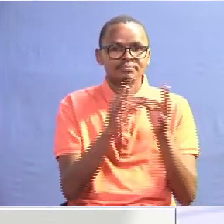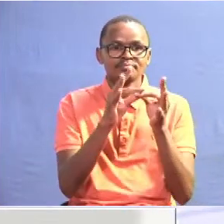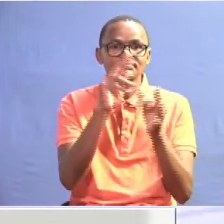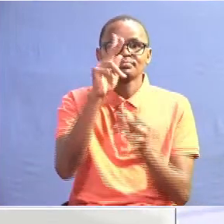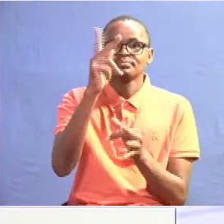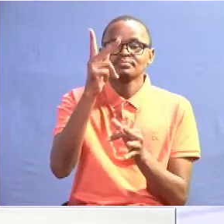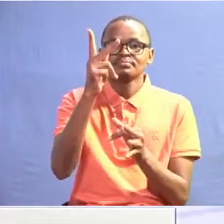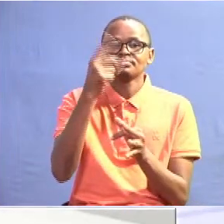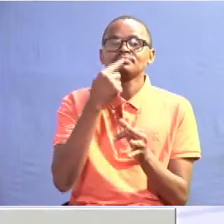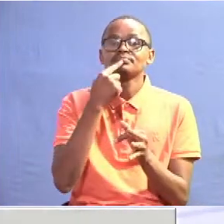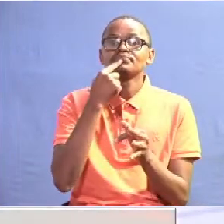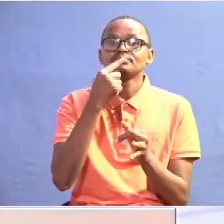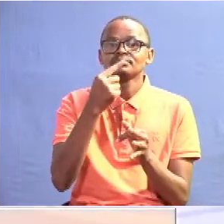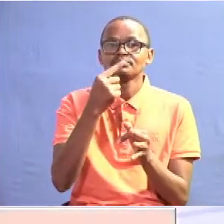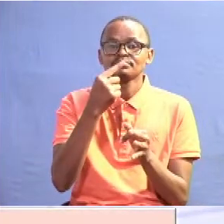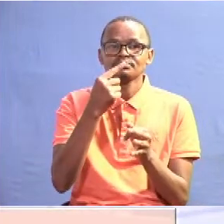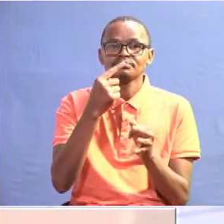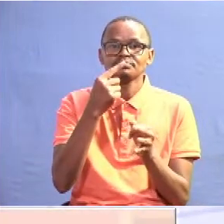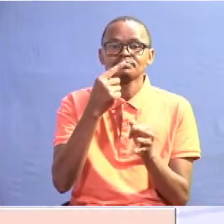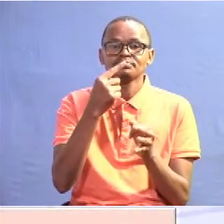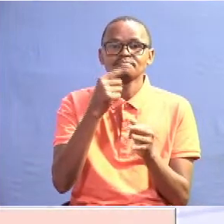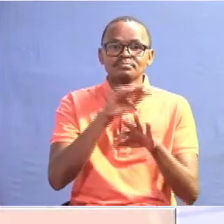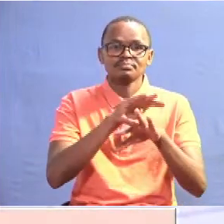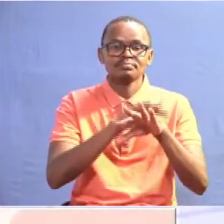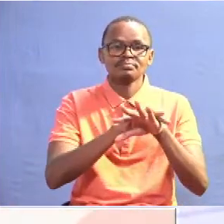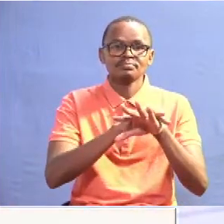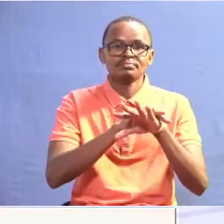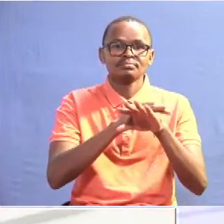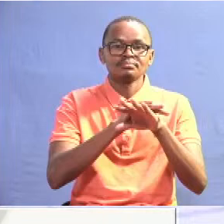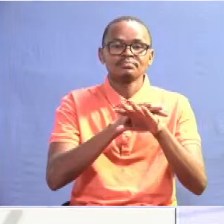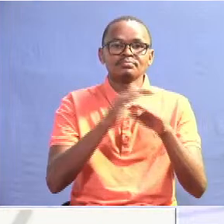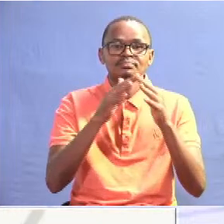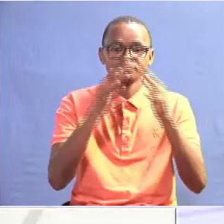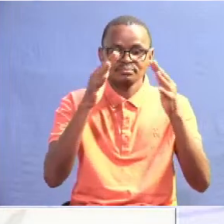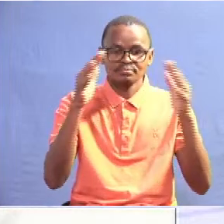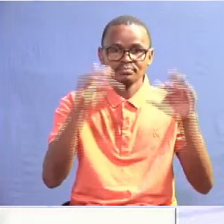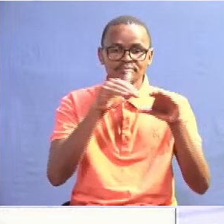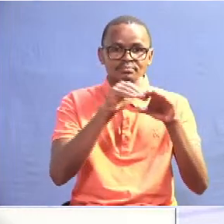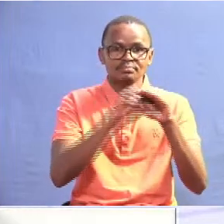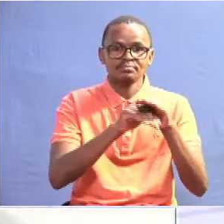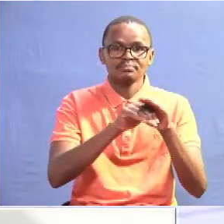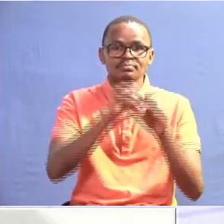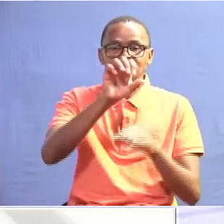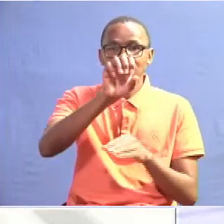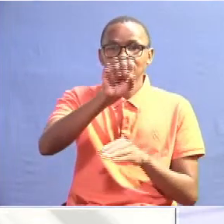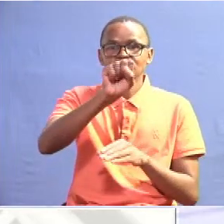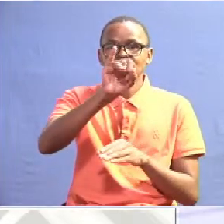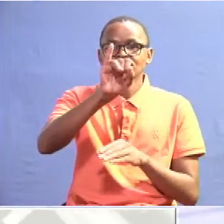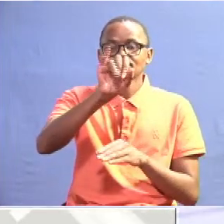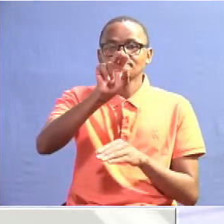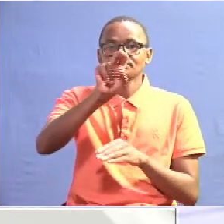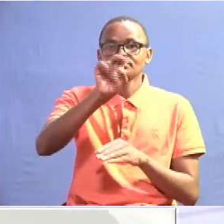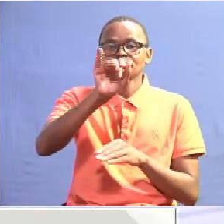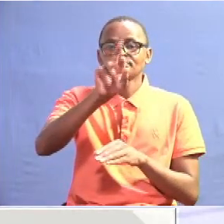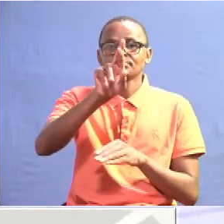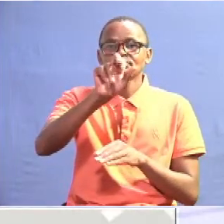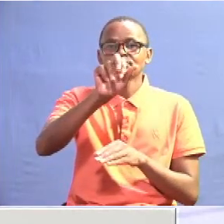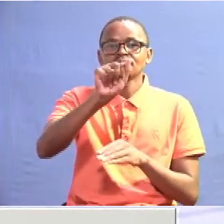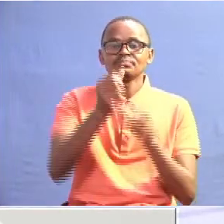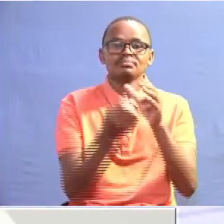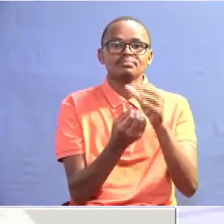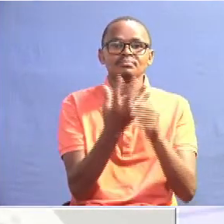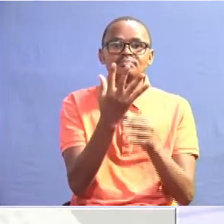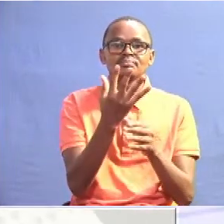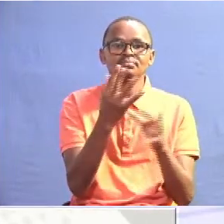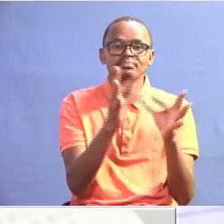Kenya, reiterating his stance on the broad-based government in Shinyala, Kakamega County, where he launched the last